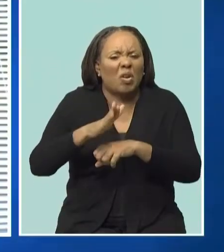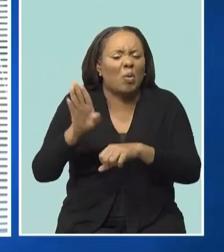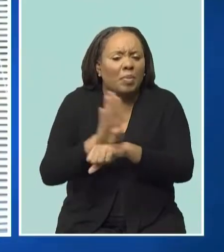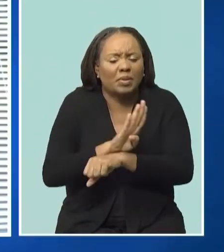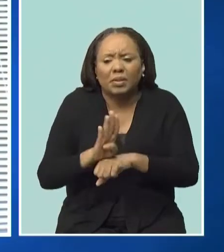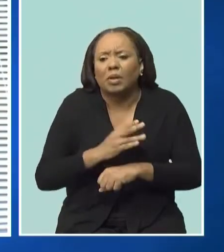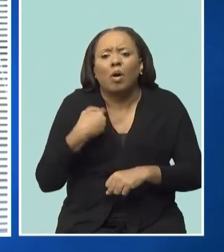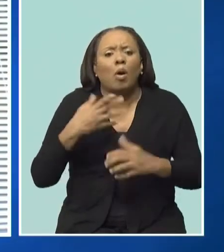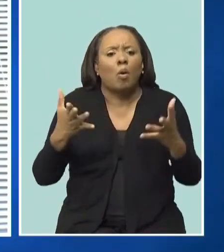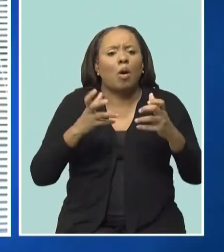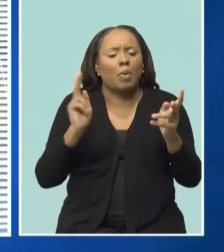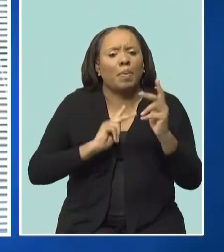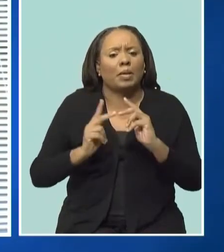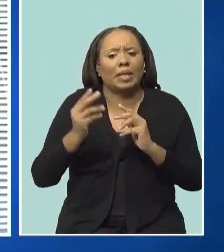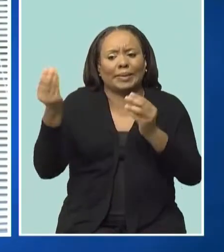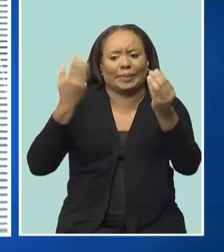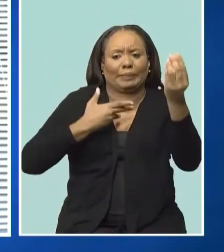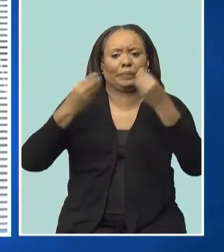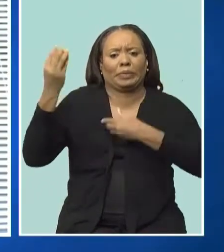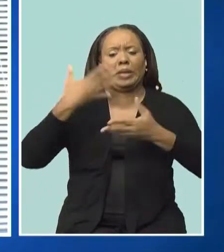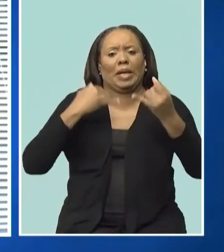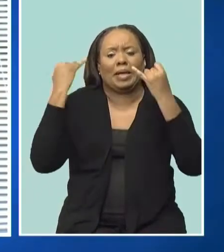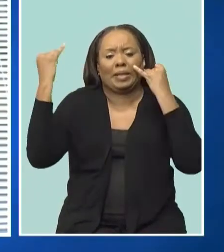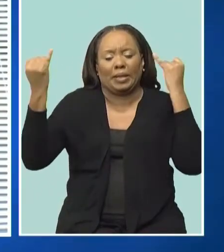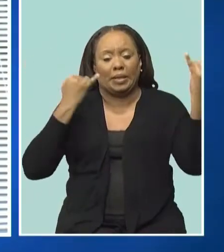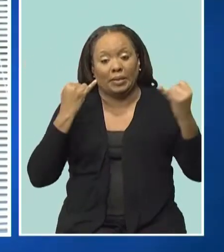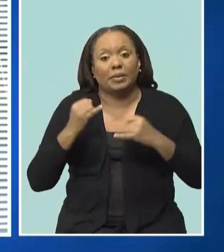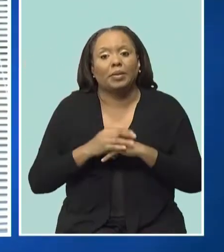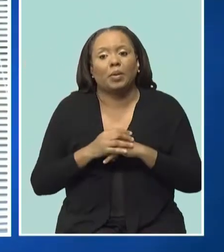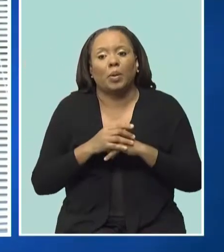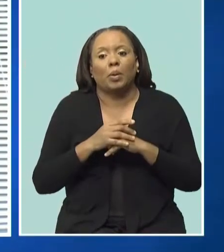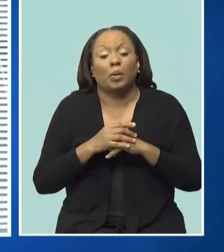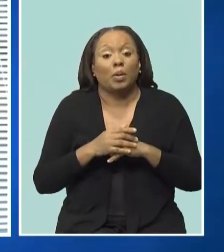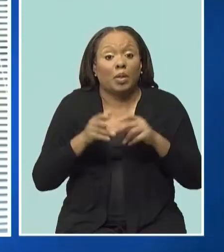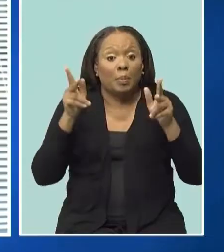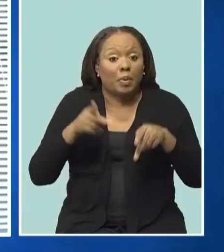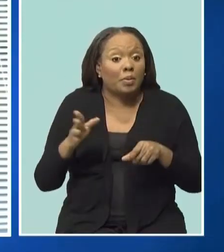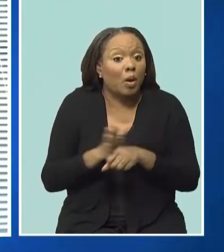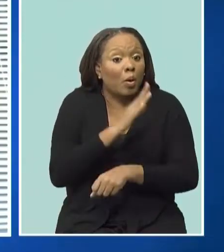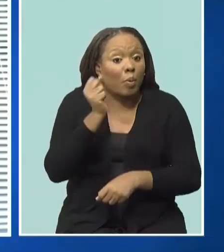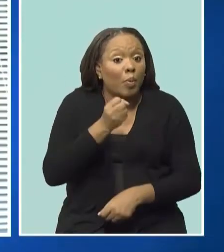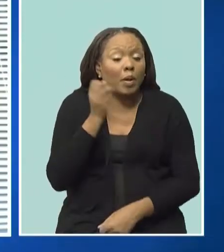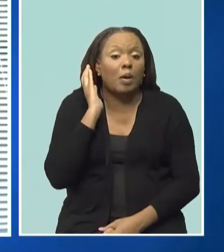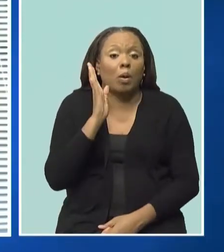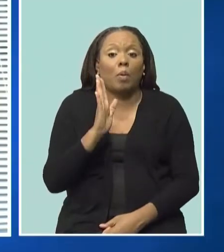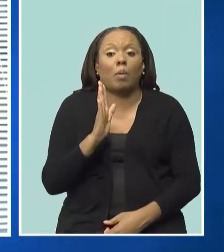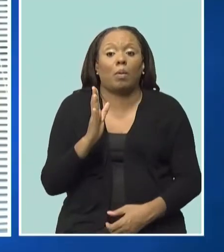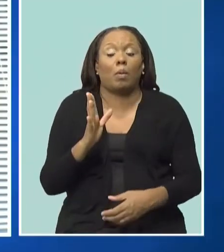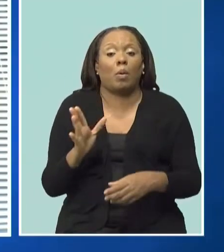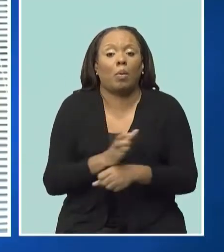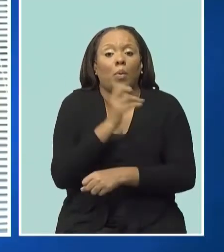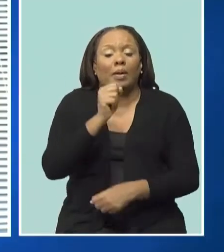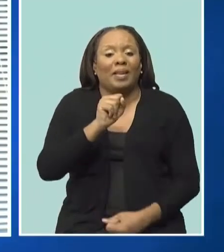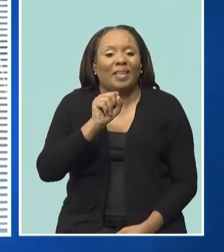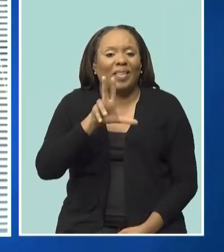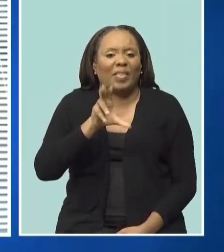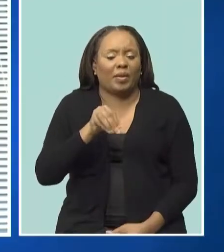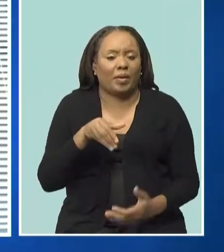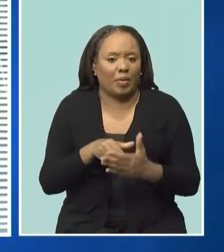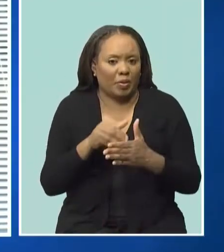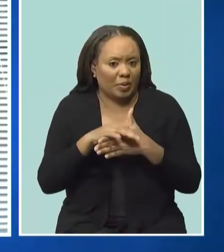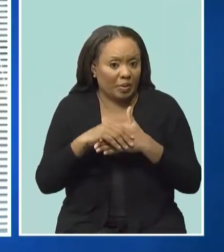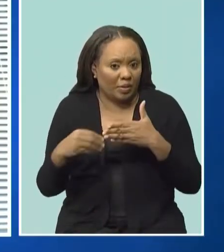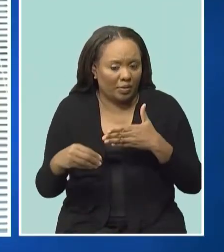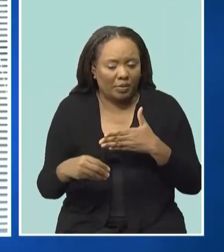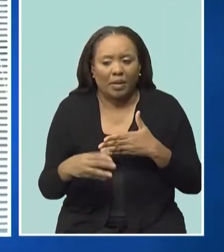that idea by providing $30,000 for the winner, but not only providing money, but we're going to create a sandbox of support to see